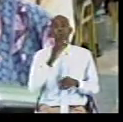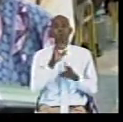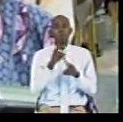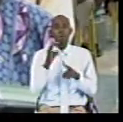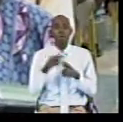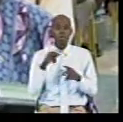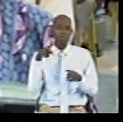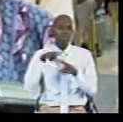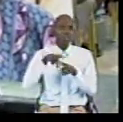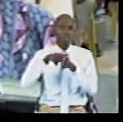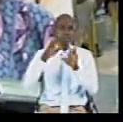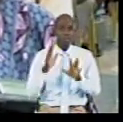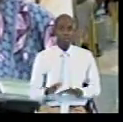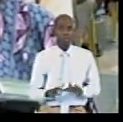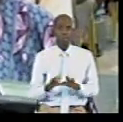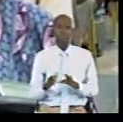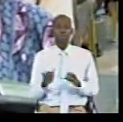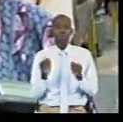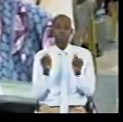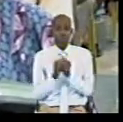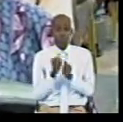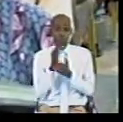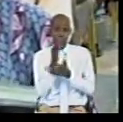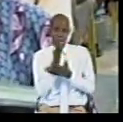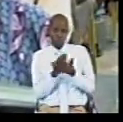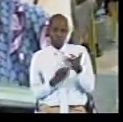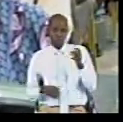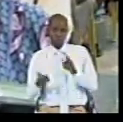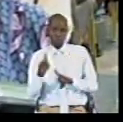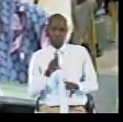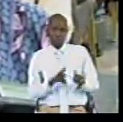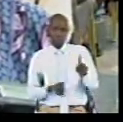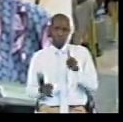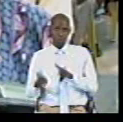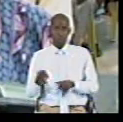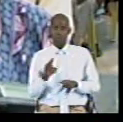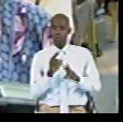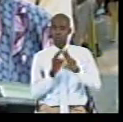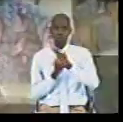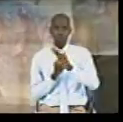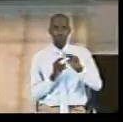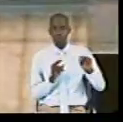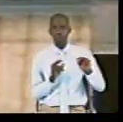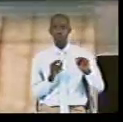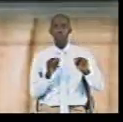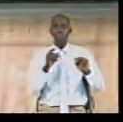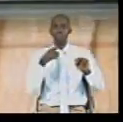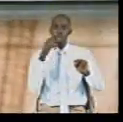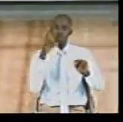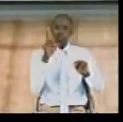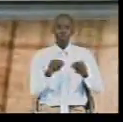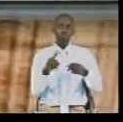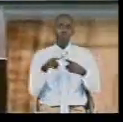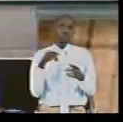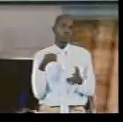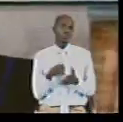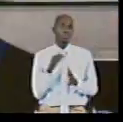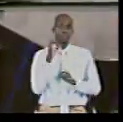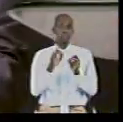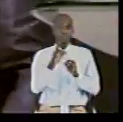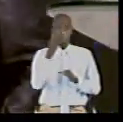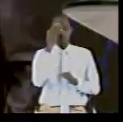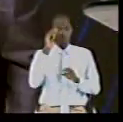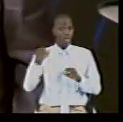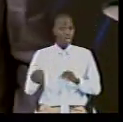well, such an one know not to eat. If you know anyone that is